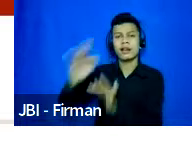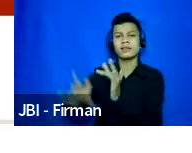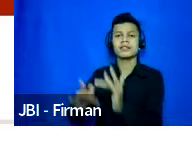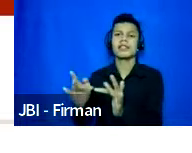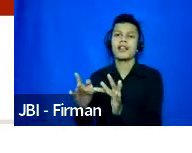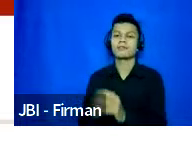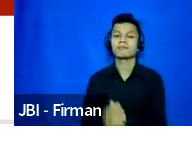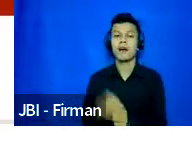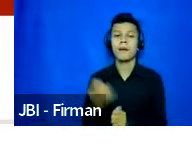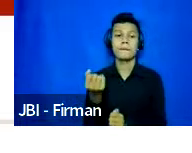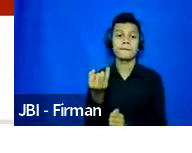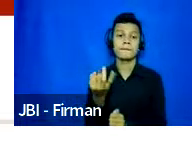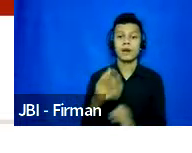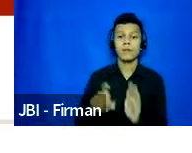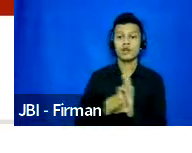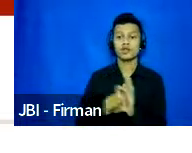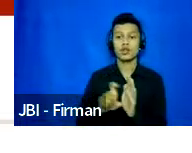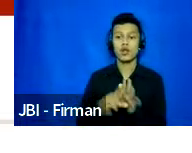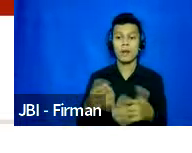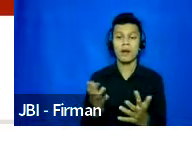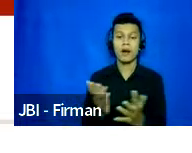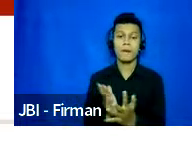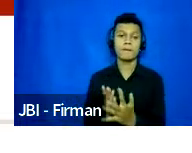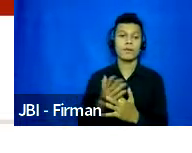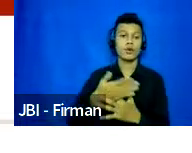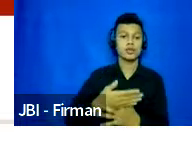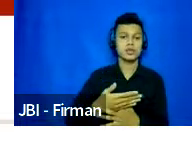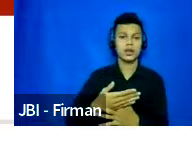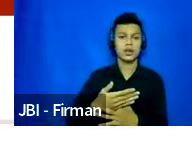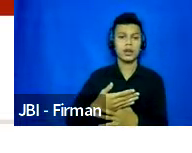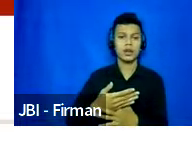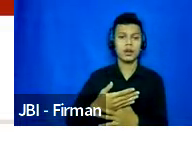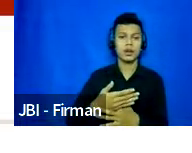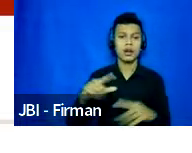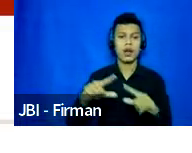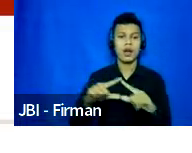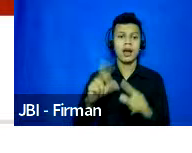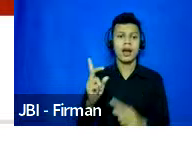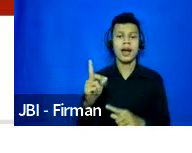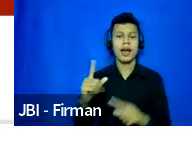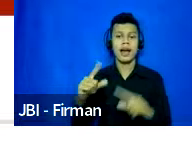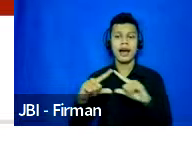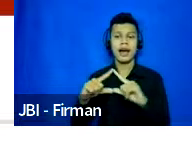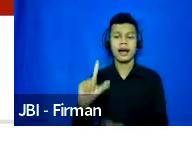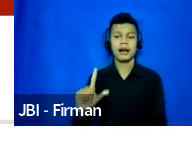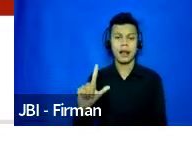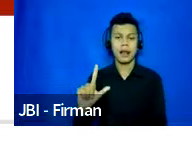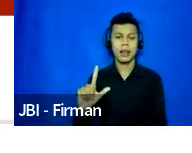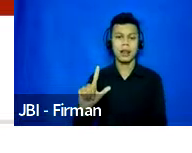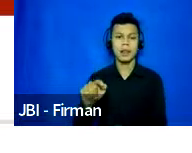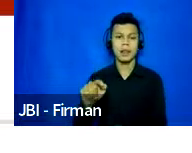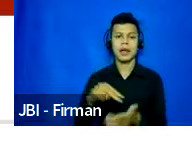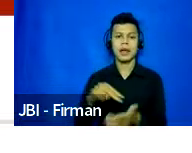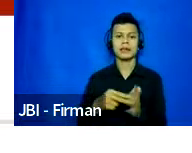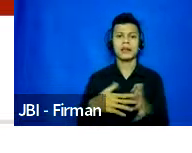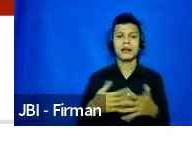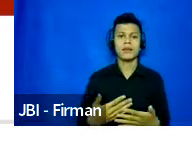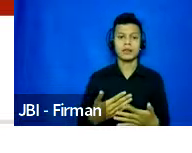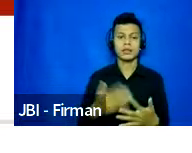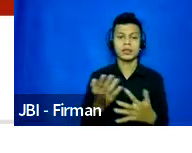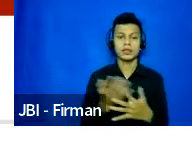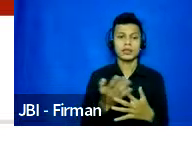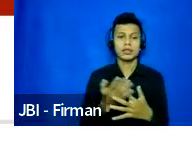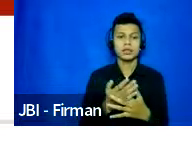Project Aral, or access to resources for alternative learning. Children are provided access to quality learning and